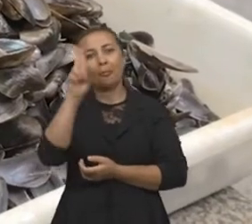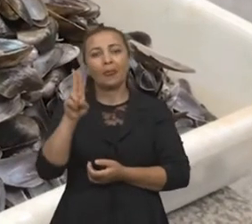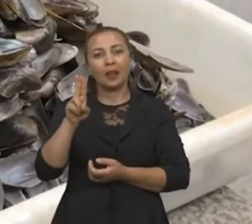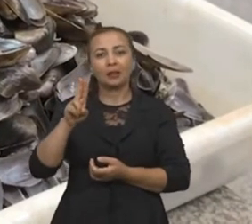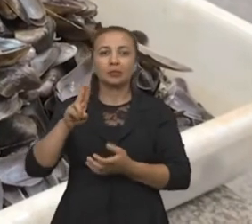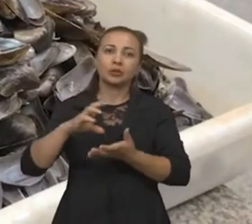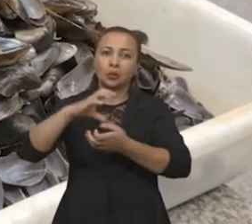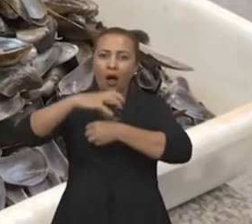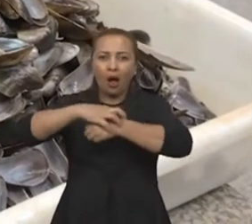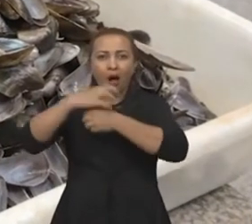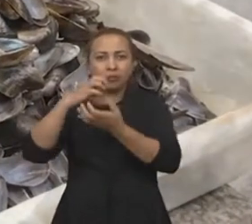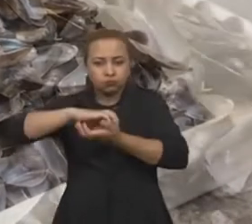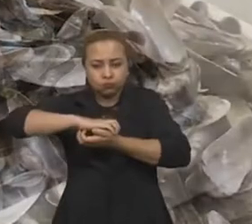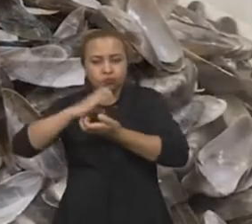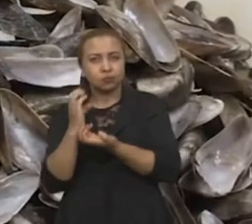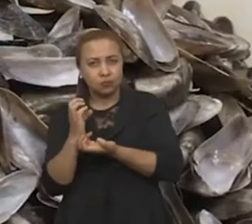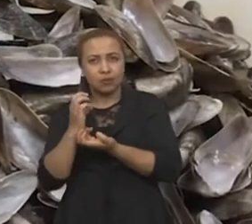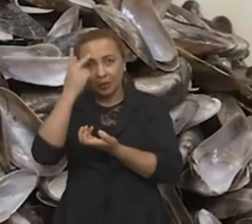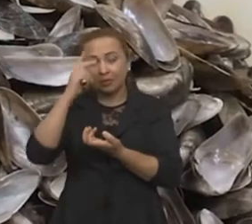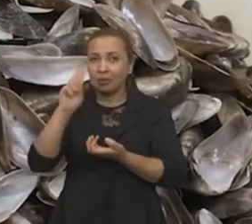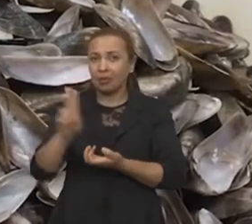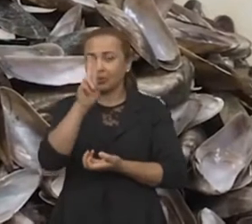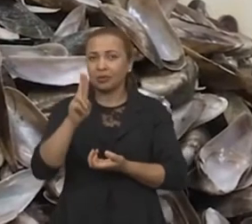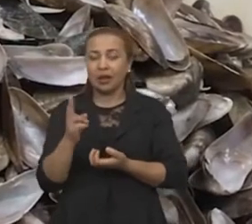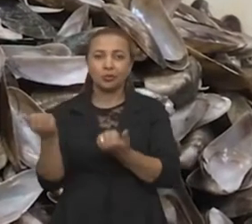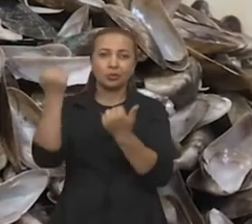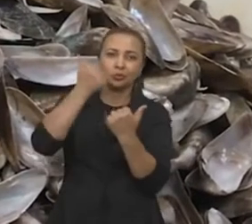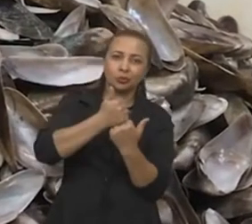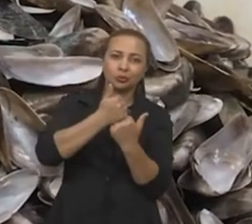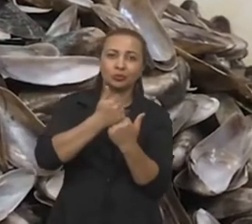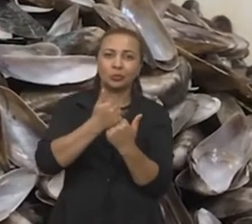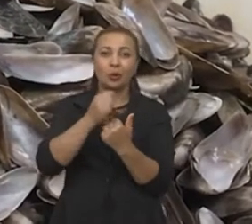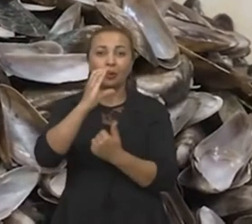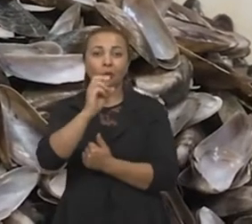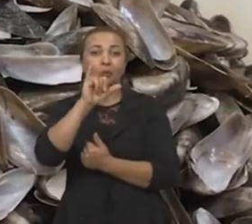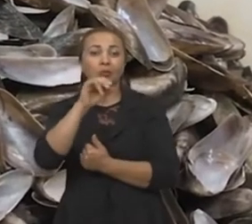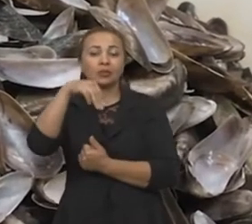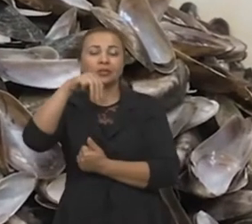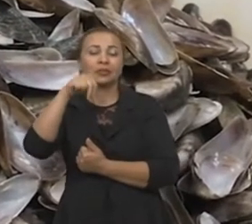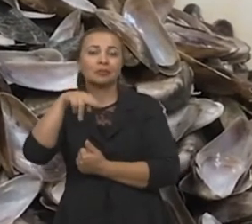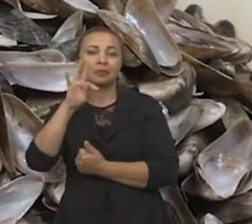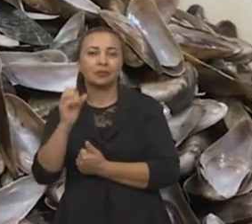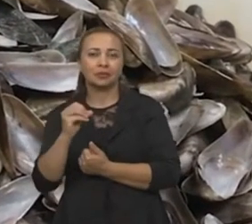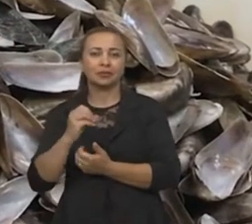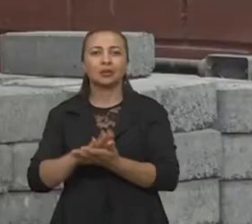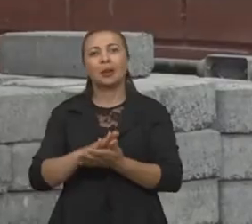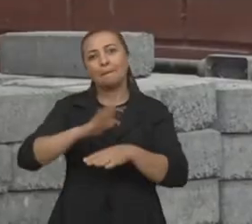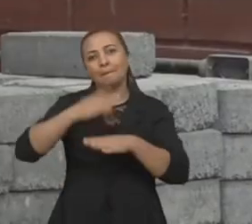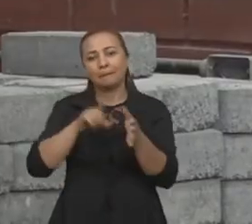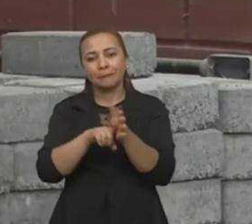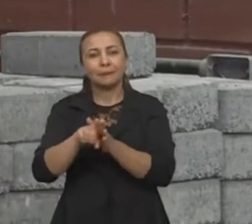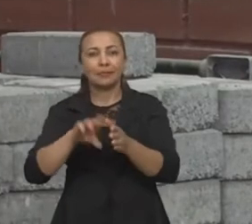the conchers to use in substitution to cement. This time, we were trying to take another step in this research.